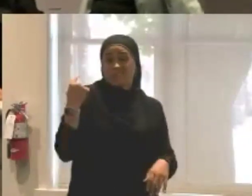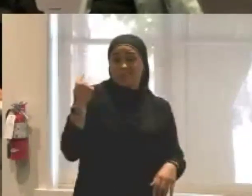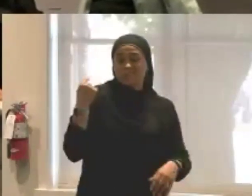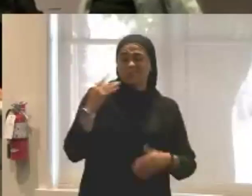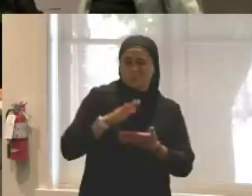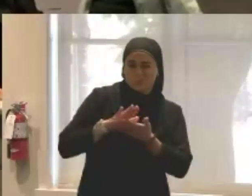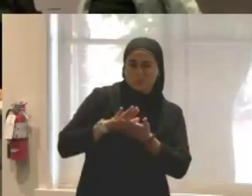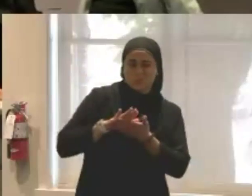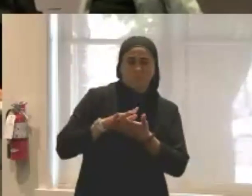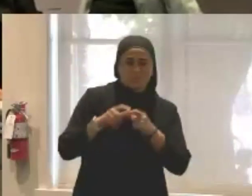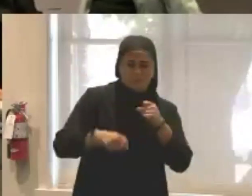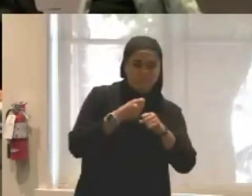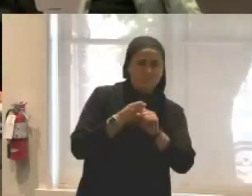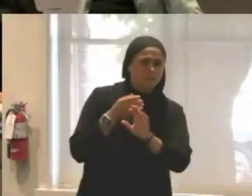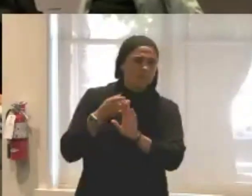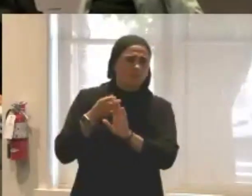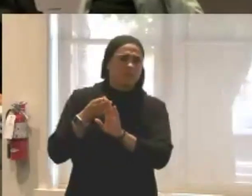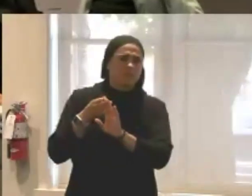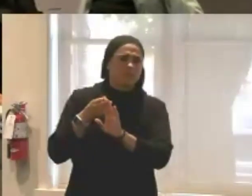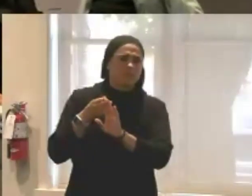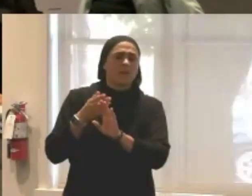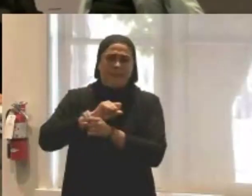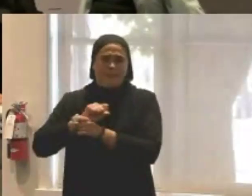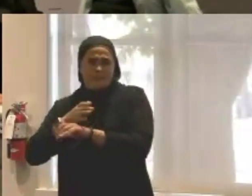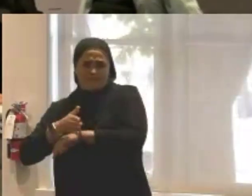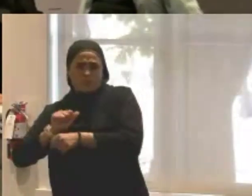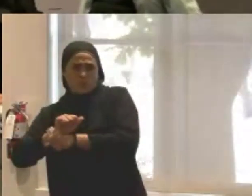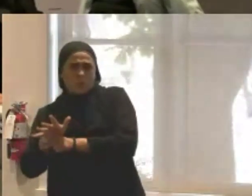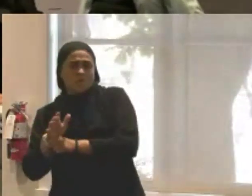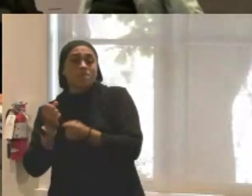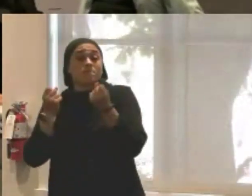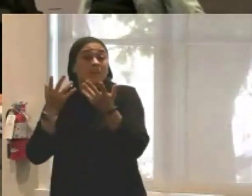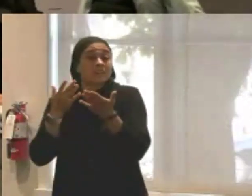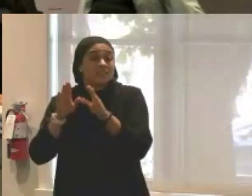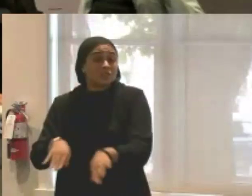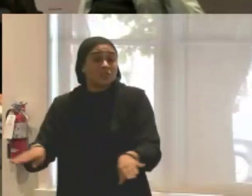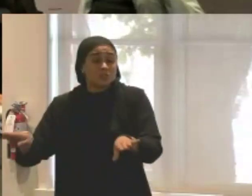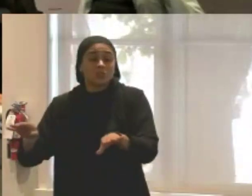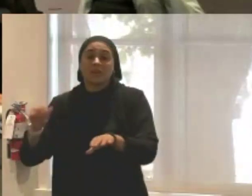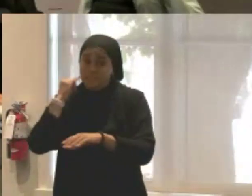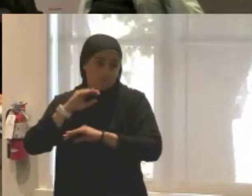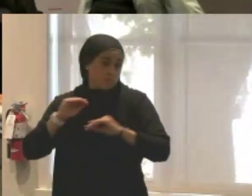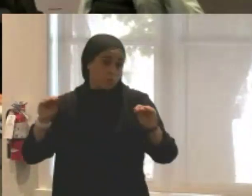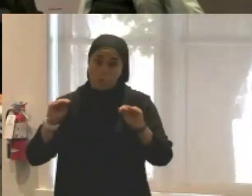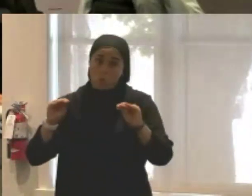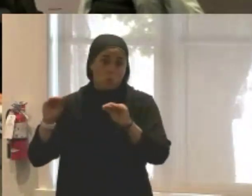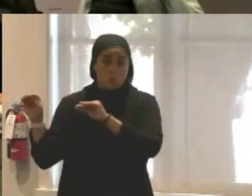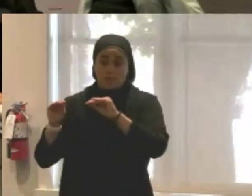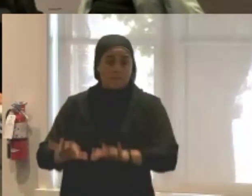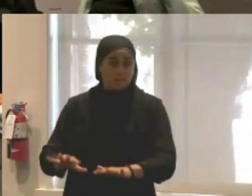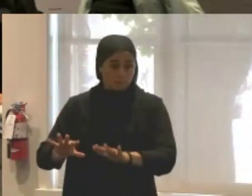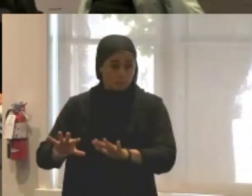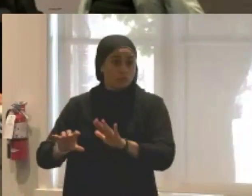the post-pandemic realities, a lot of kids, particularly families with precarious immigration status, were being